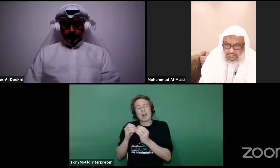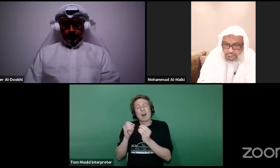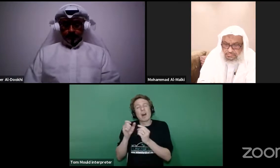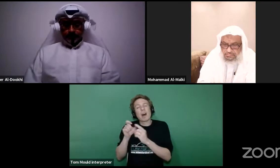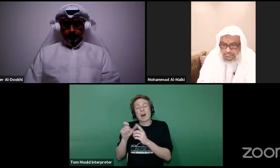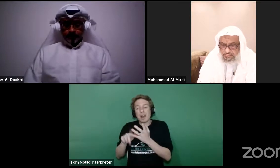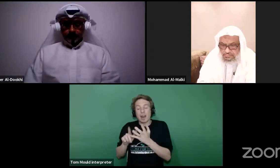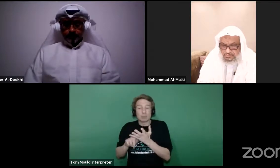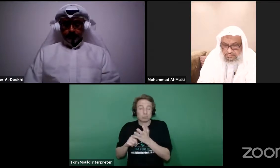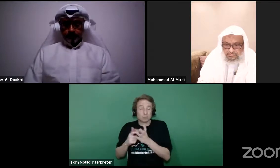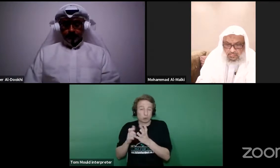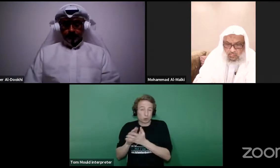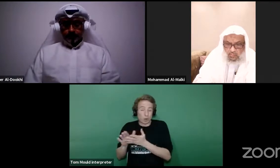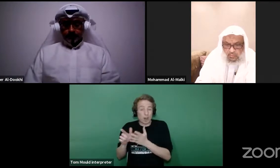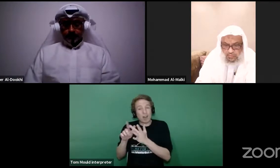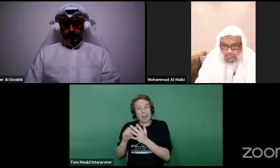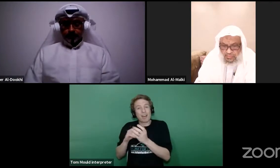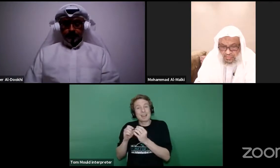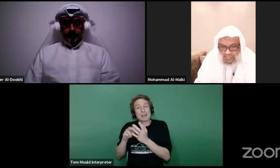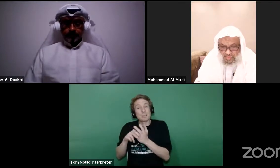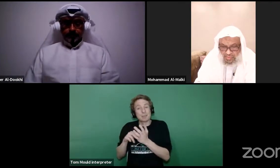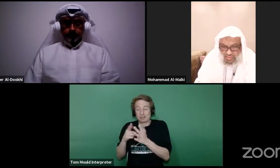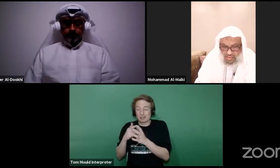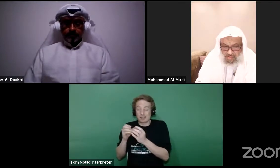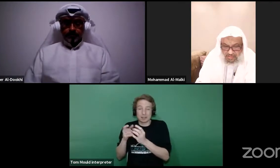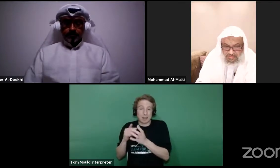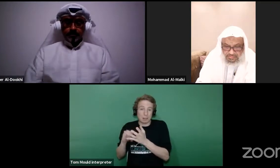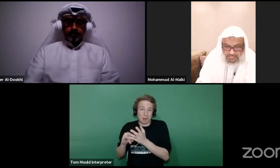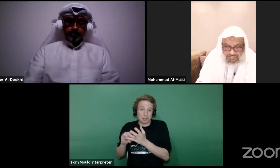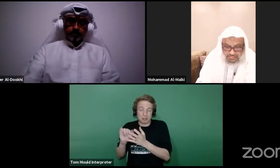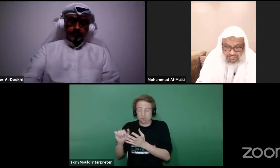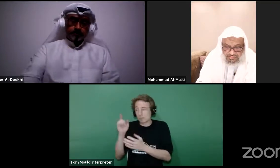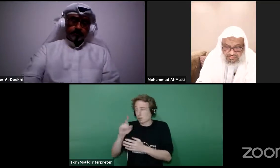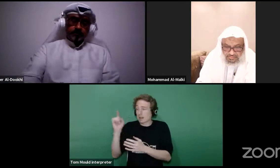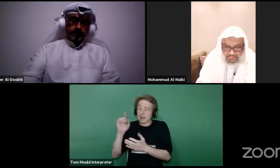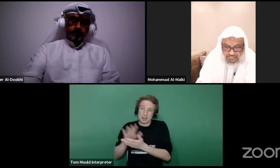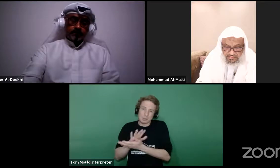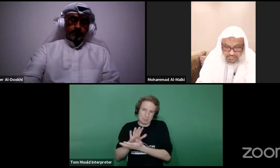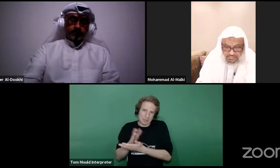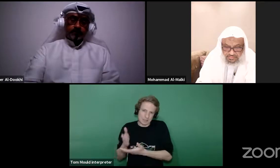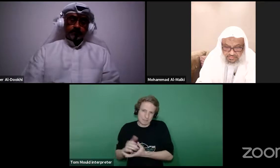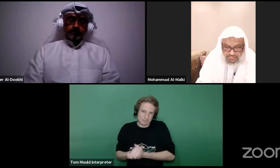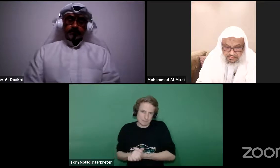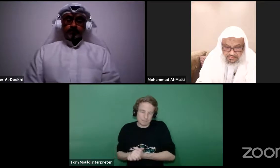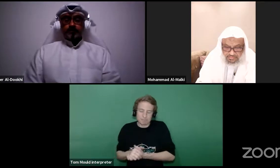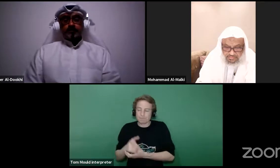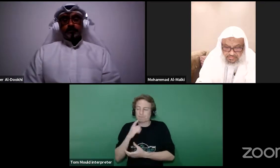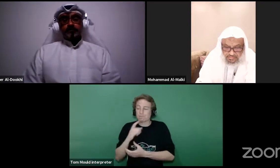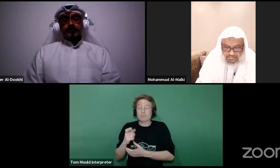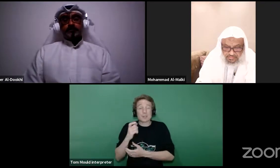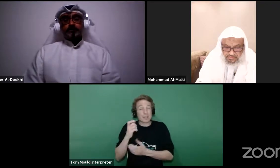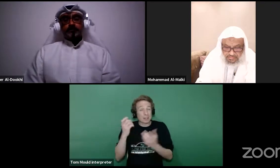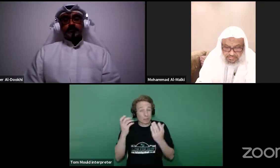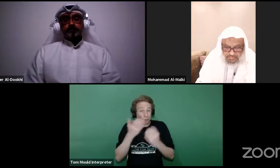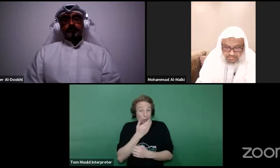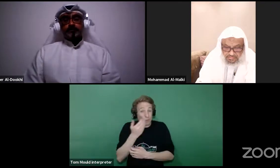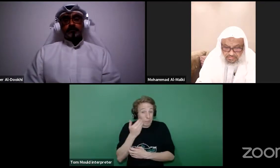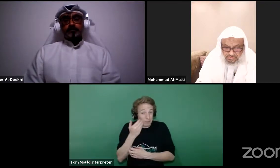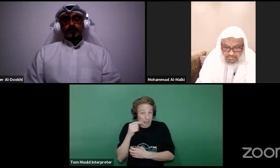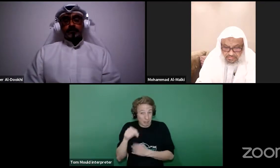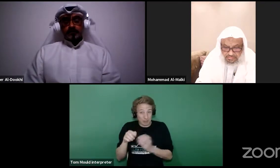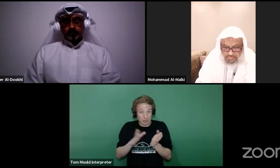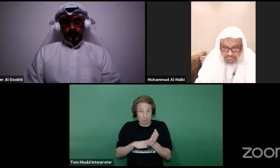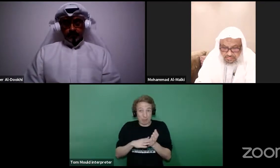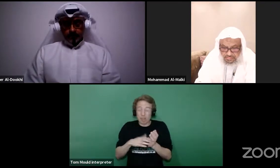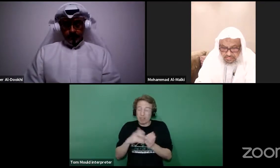both, where he said that indeed the angel Gabriel used to come every night in Ramadan and used to teach